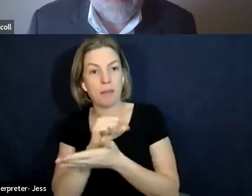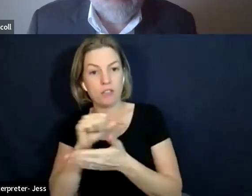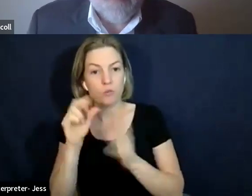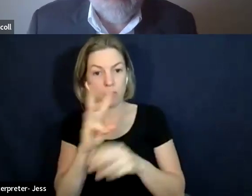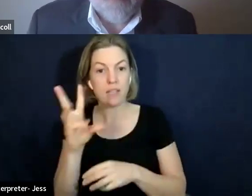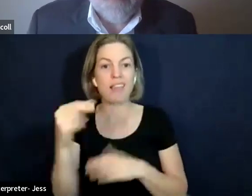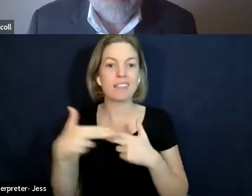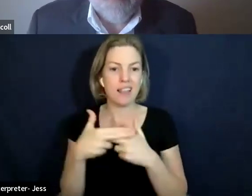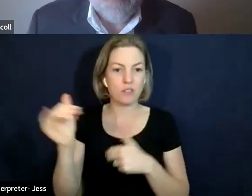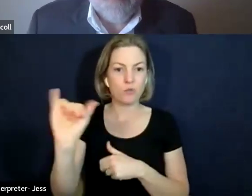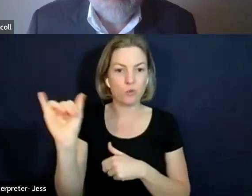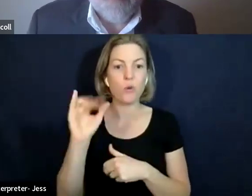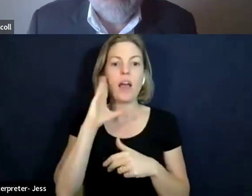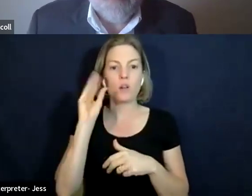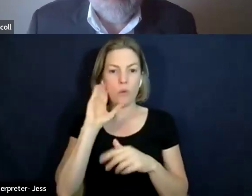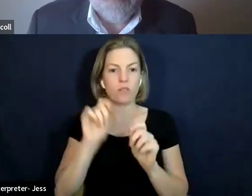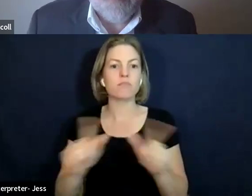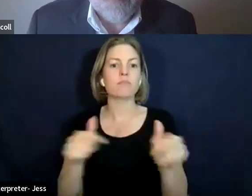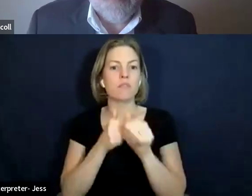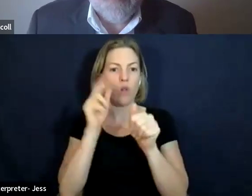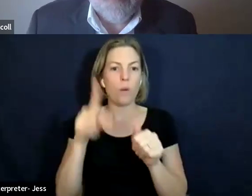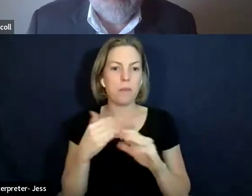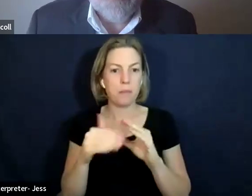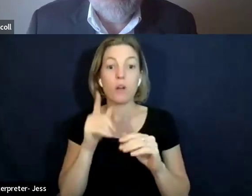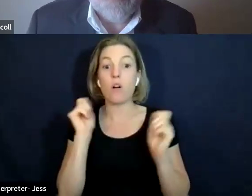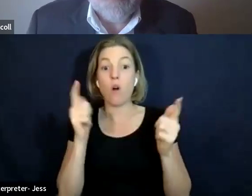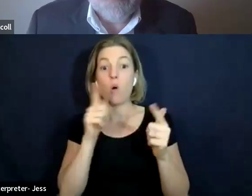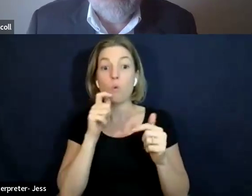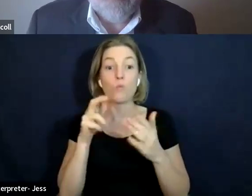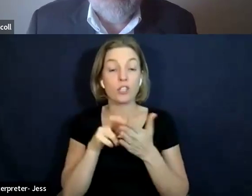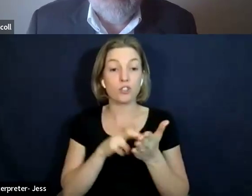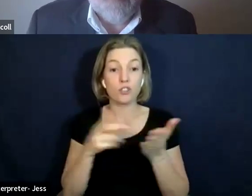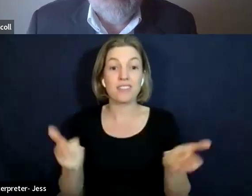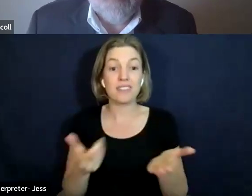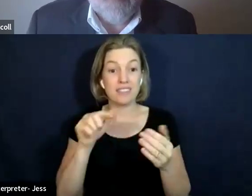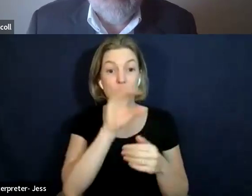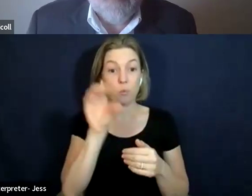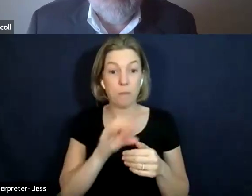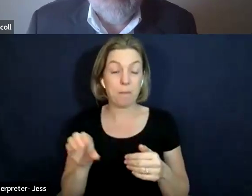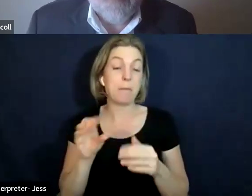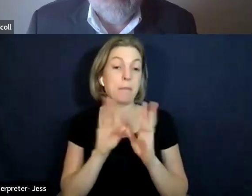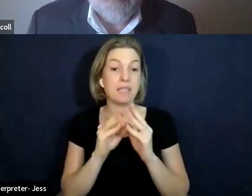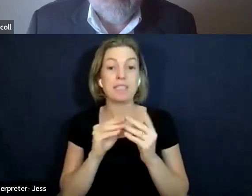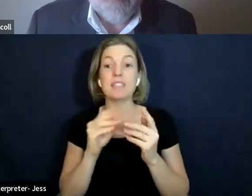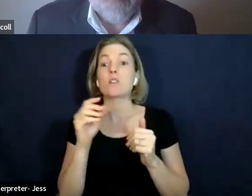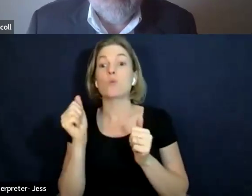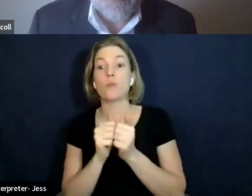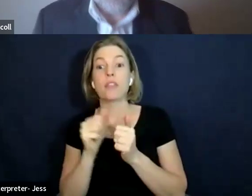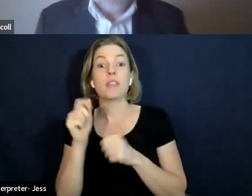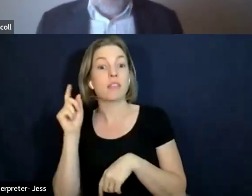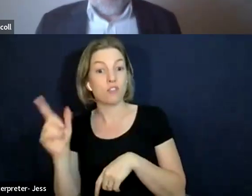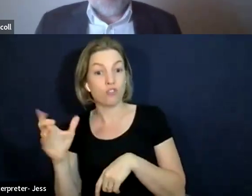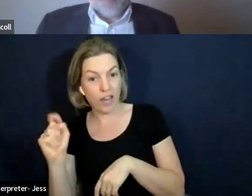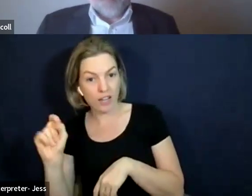send a follow-up email to all the folks that have registered for the Zoom meeting with all the links that were shared in the chat. So we've shared the project webpage as well as